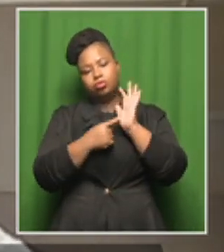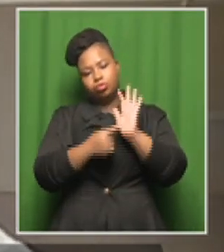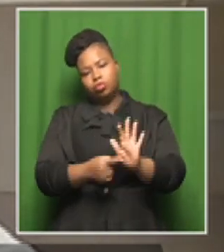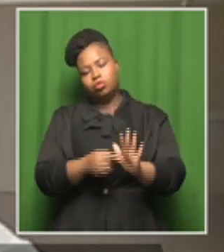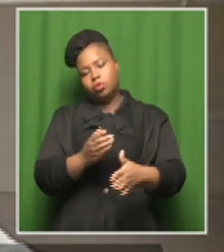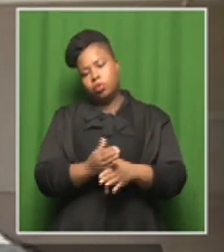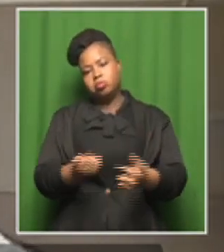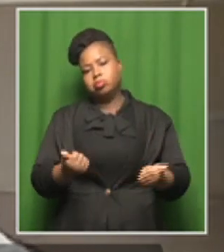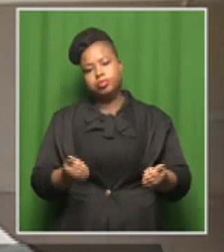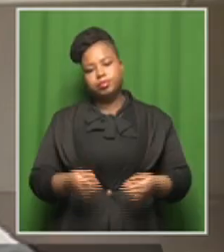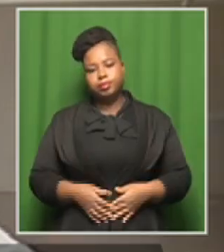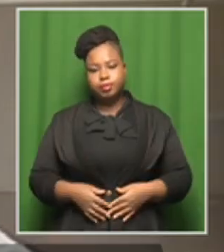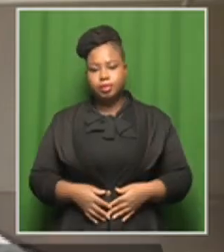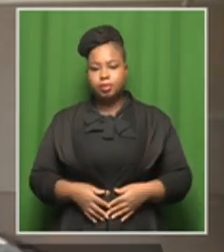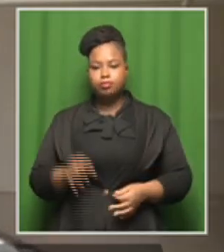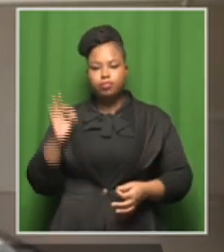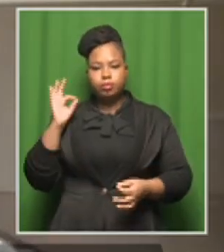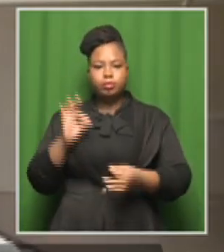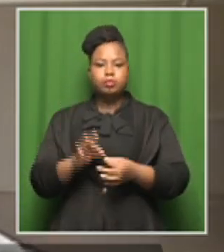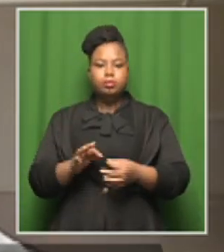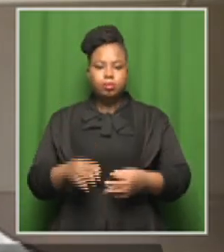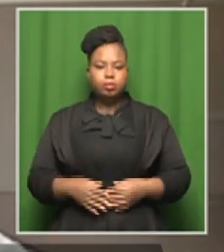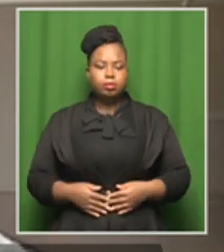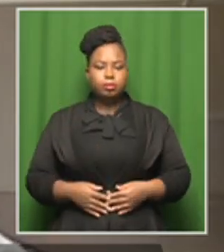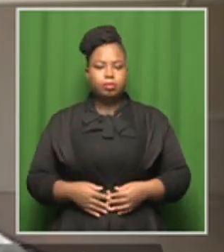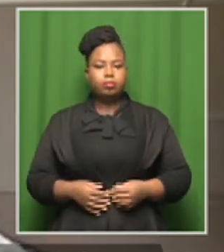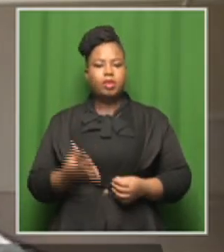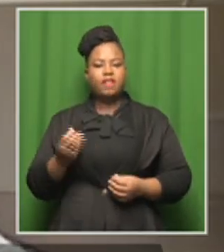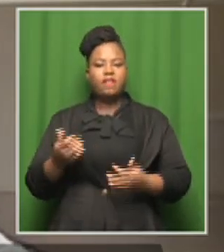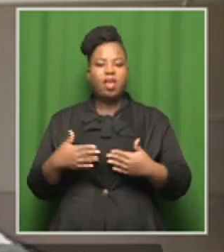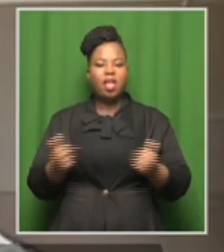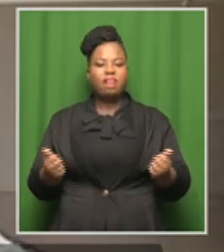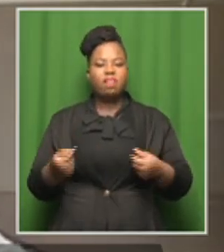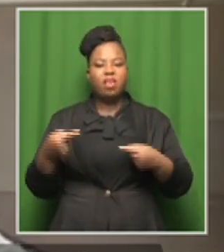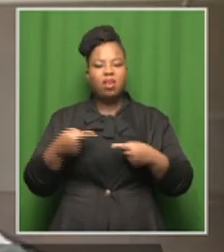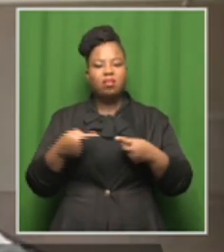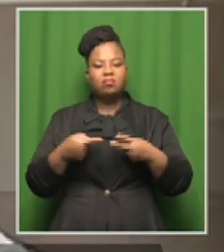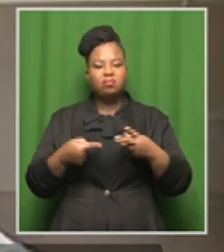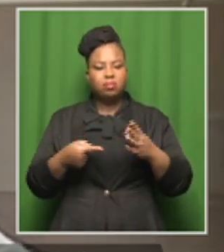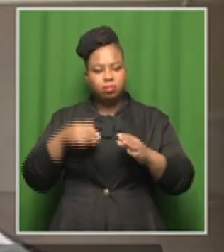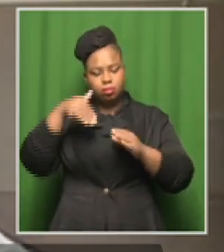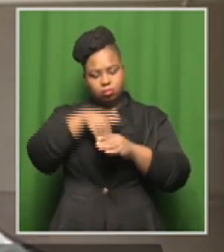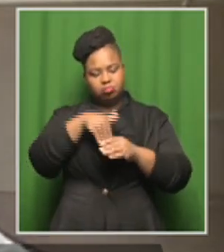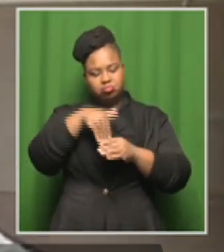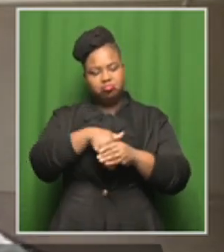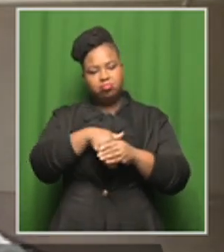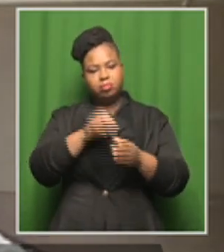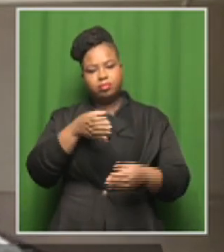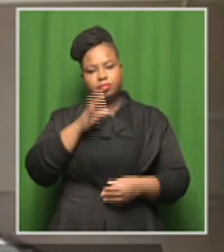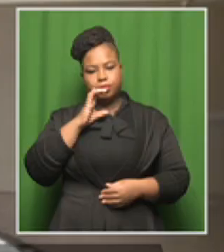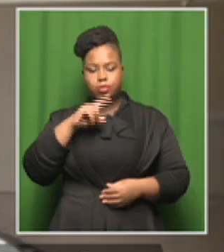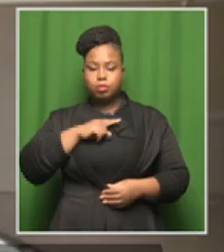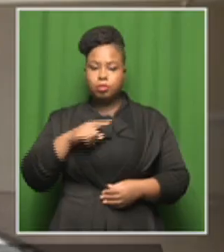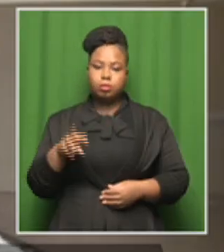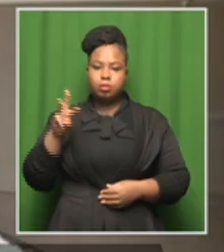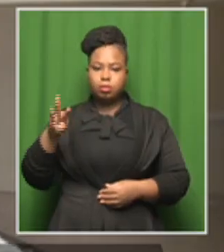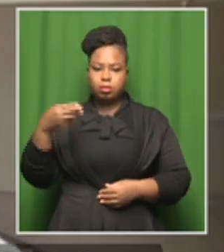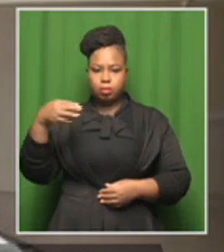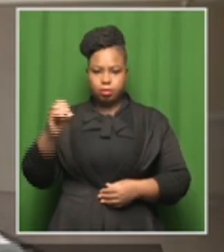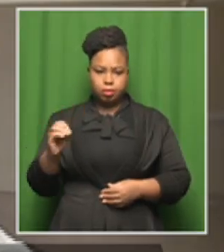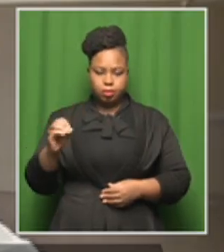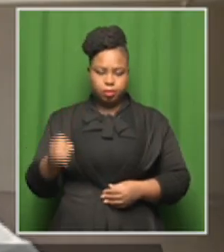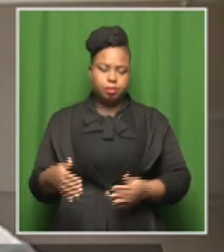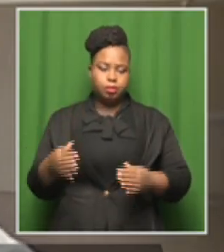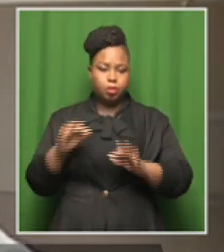would work, specifically the nutrient-specific warning labels. So that's why the World Health Organization